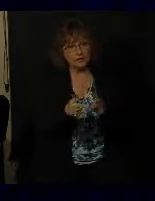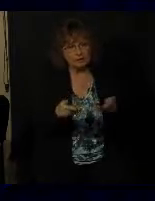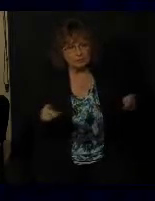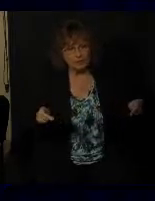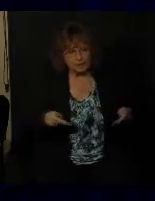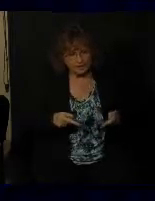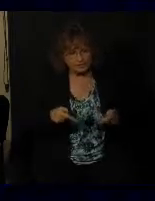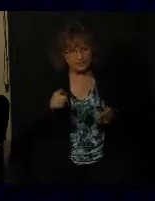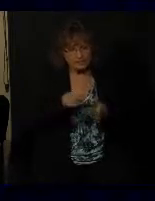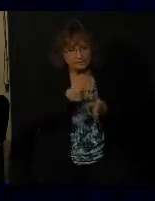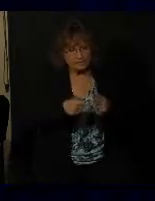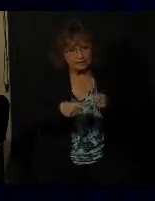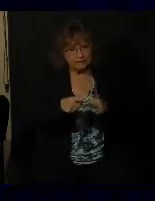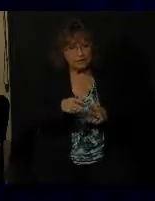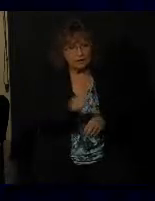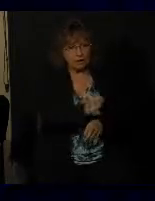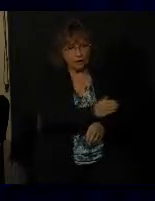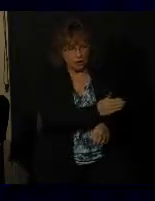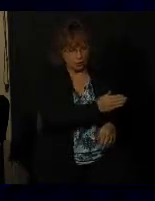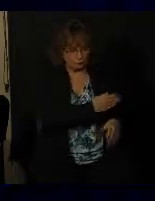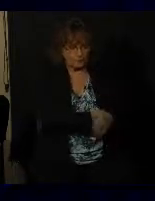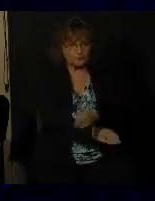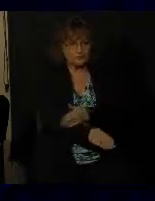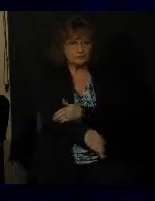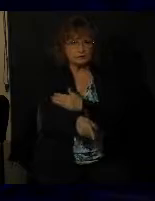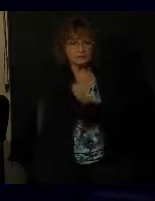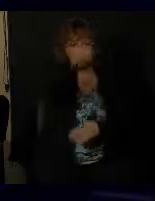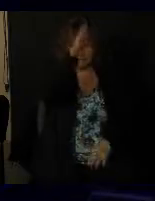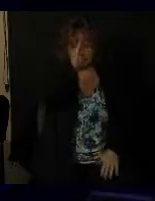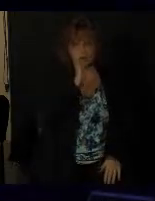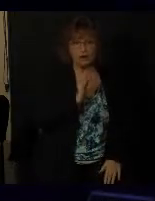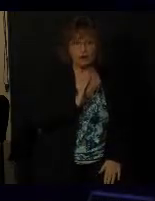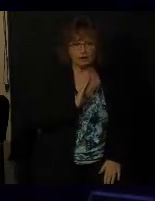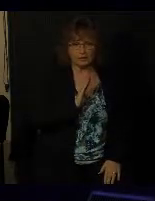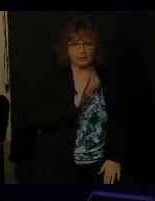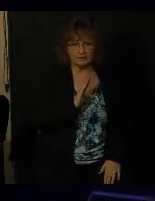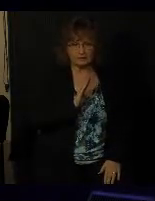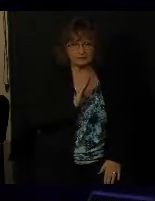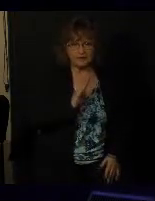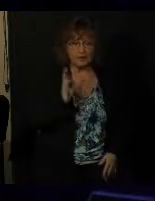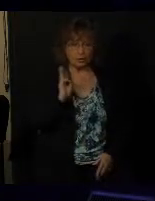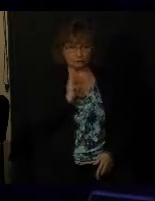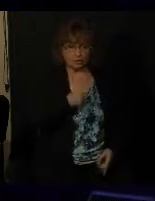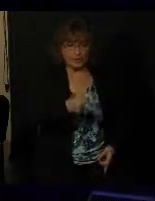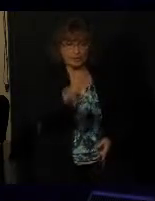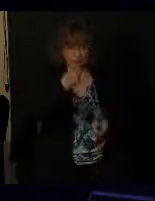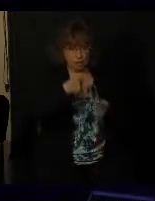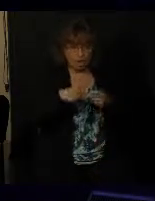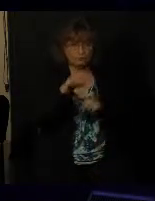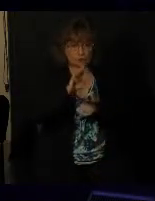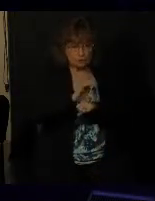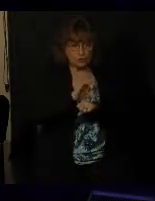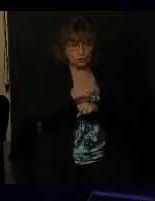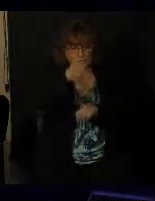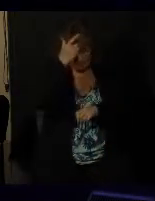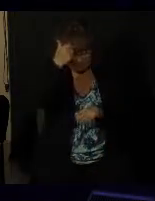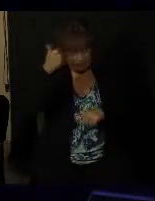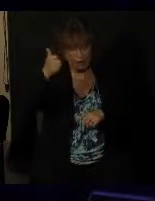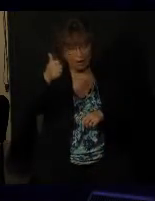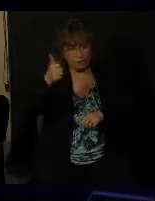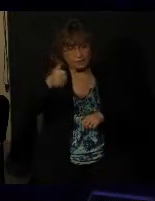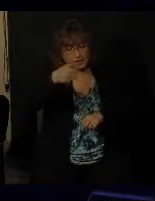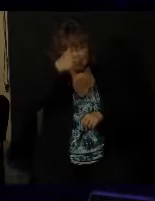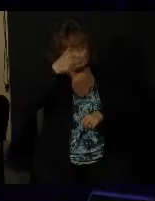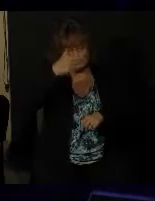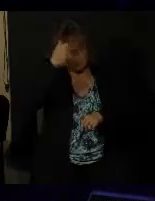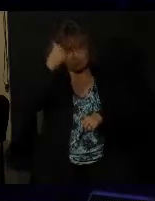We come to church because God compels us to, despite our wicked hearts. You participate because God has a